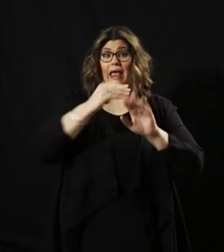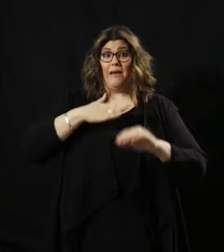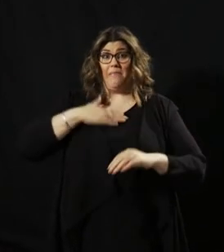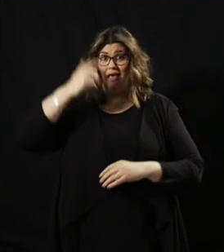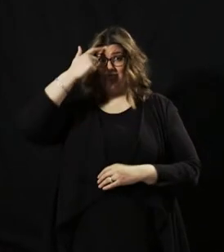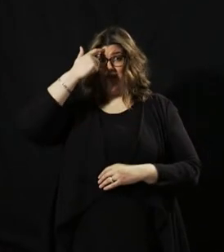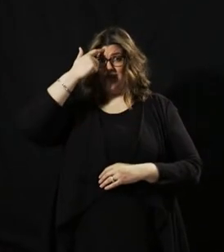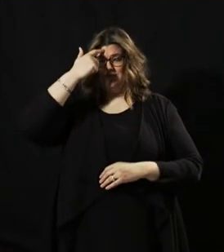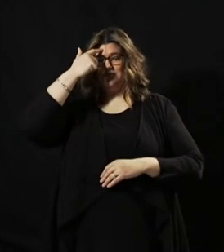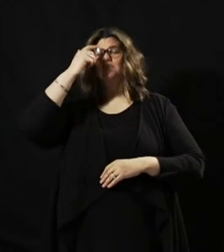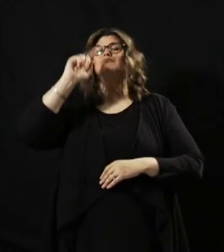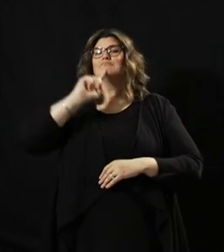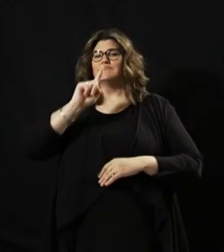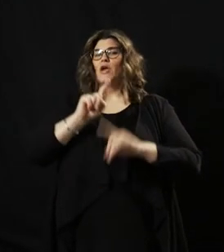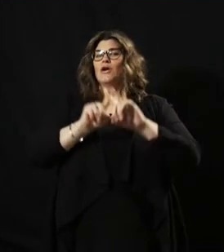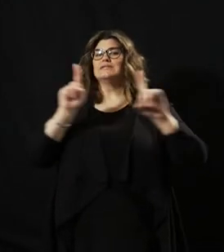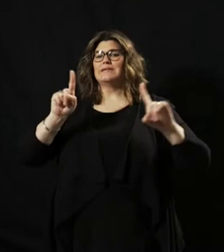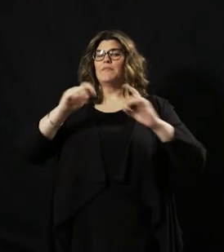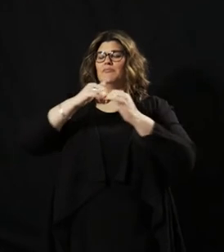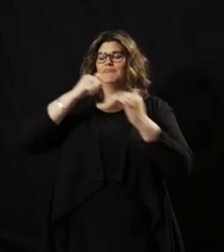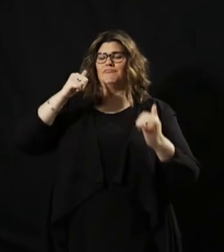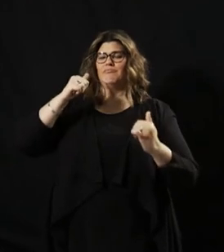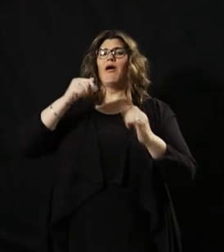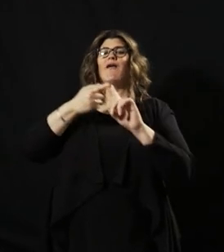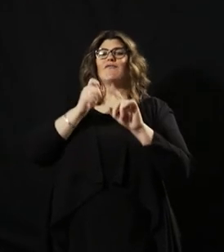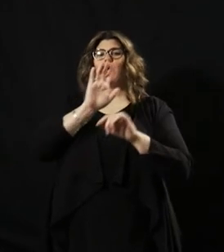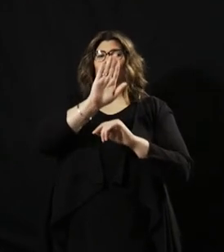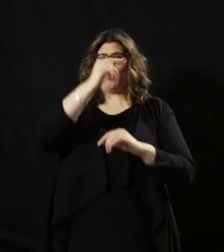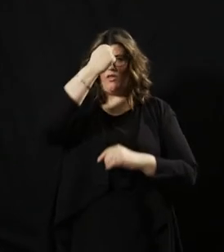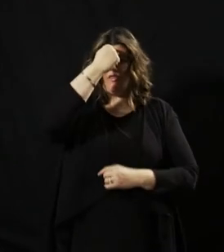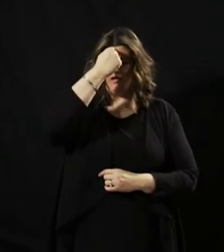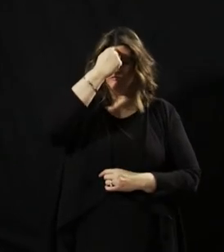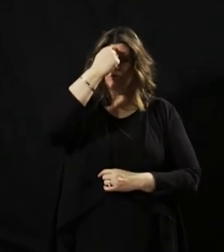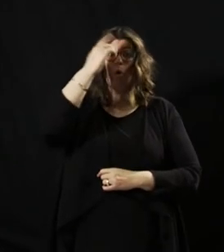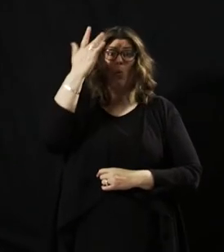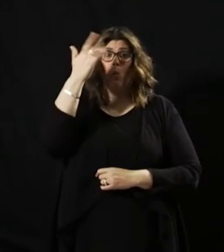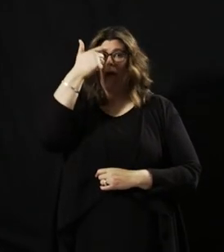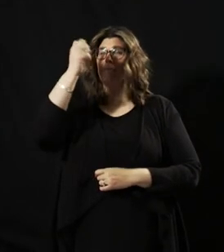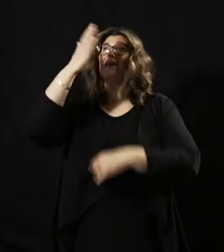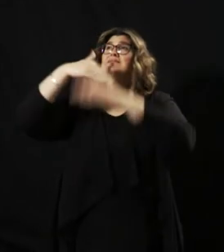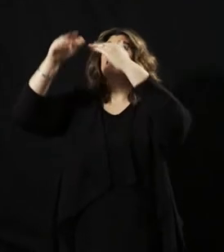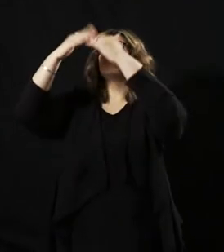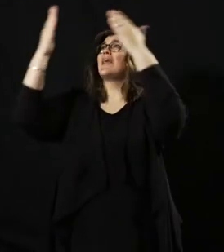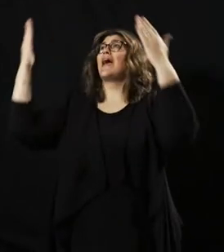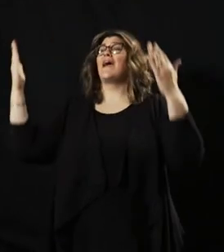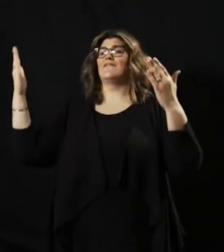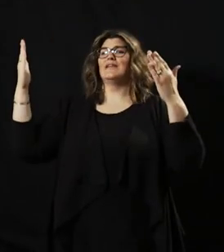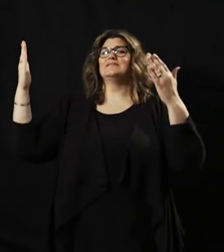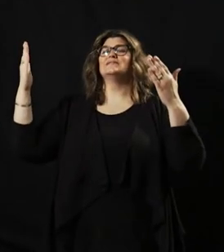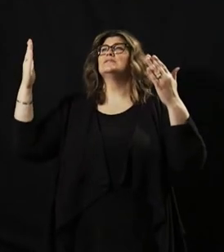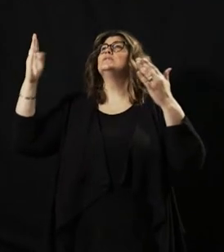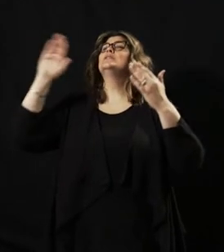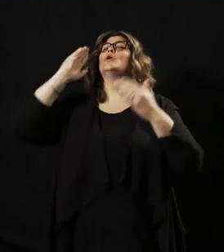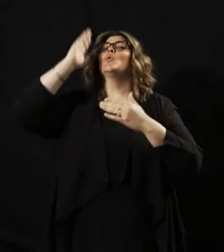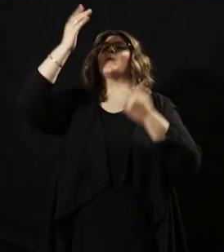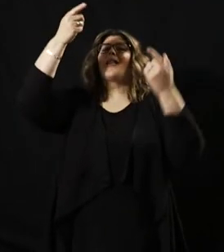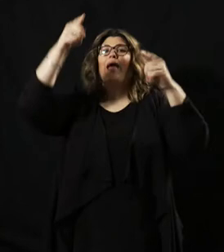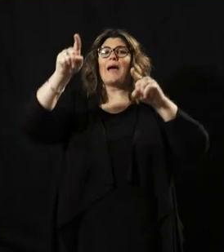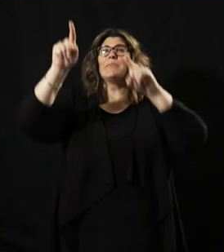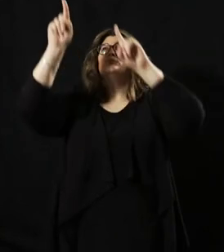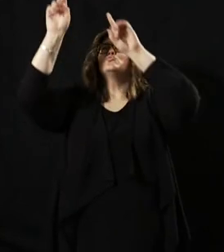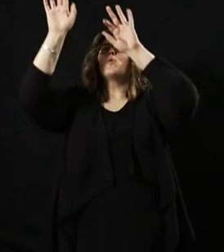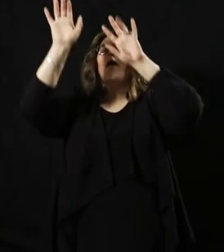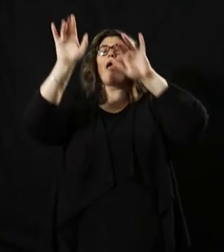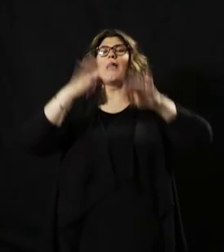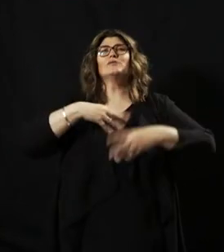above your thoughts. For just as from the heavens the rain and snow comes down, and do not